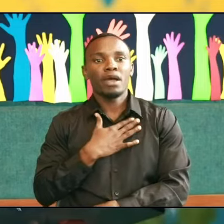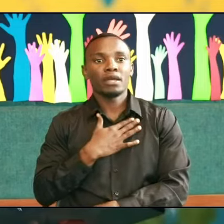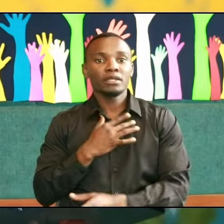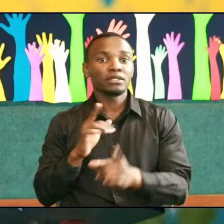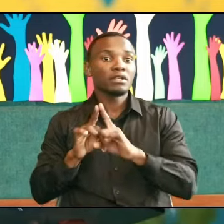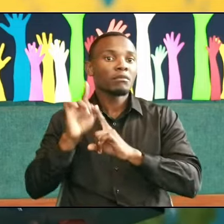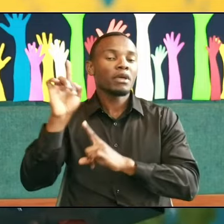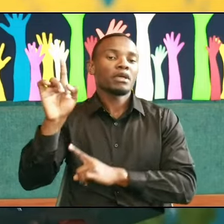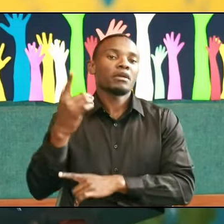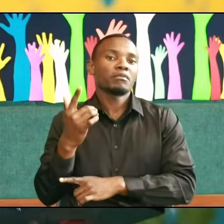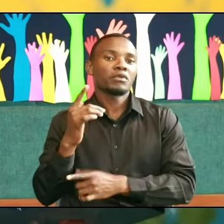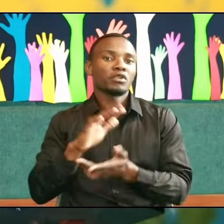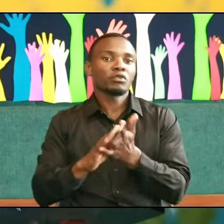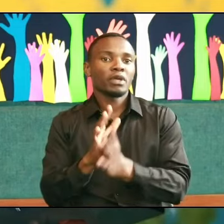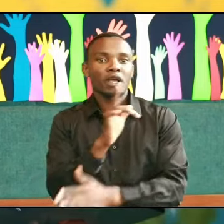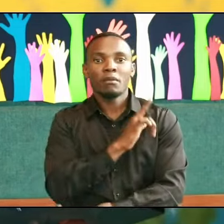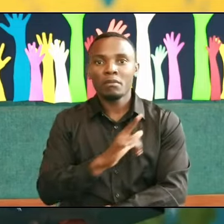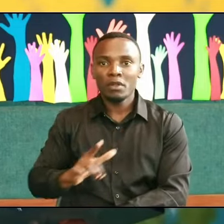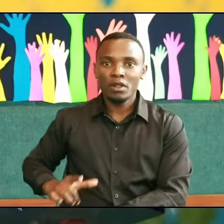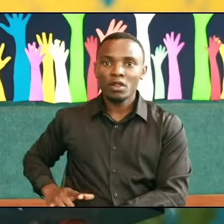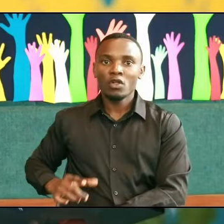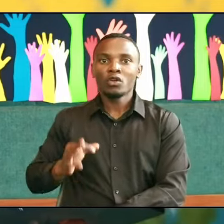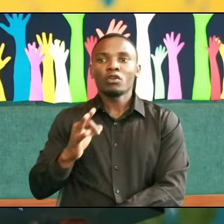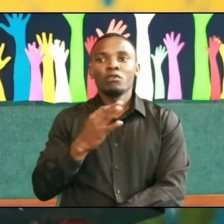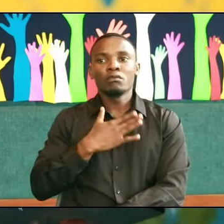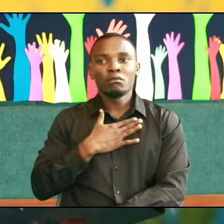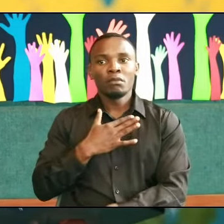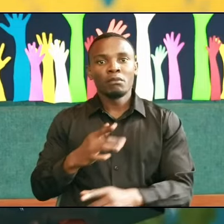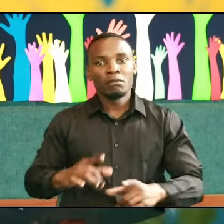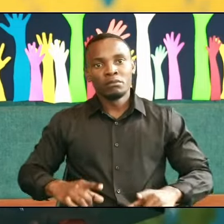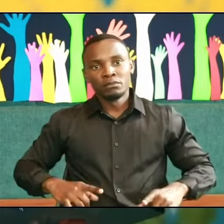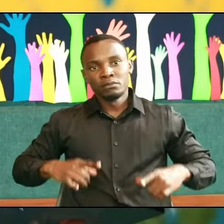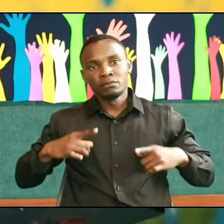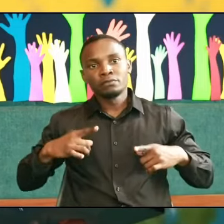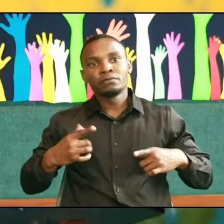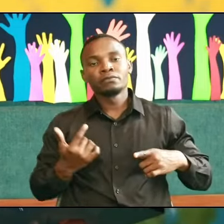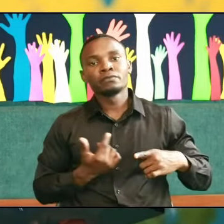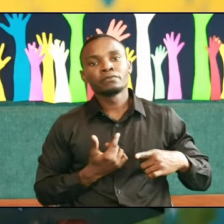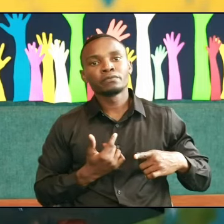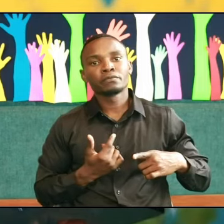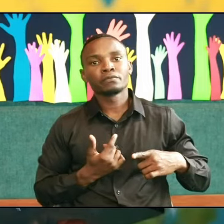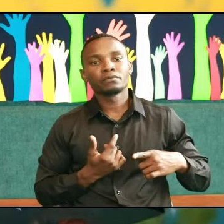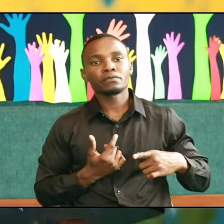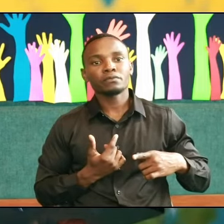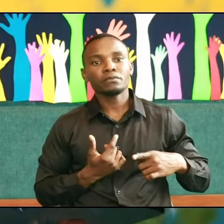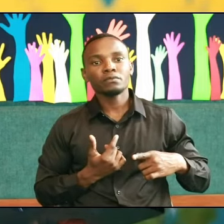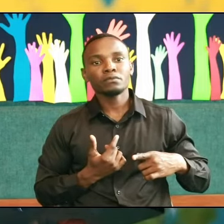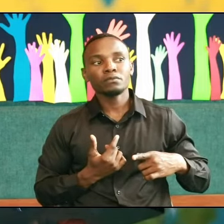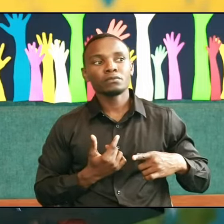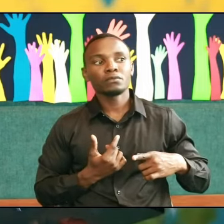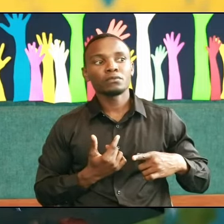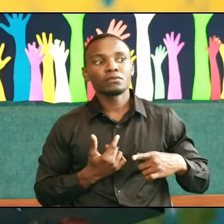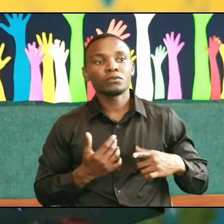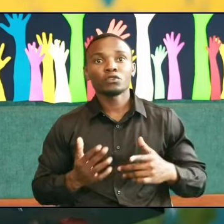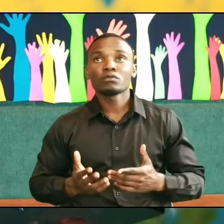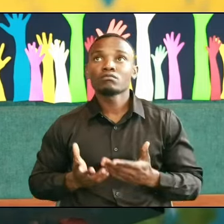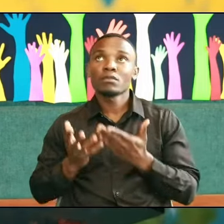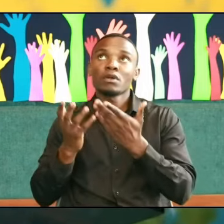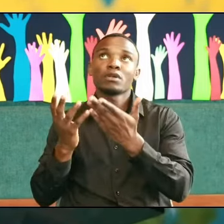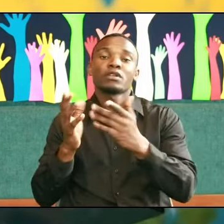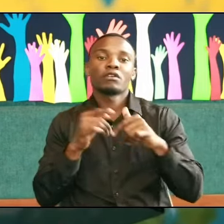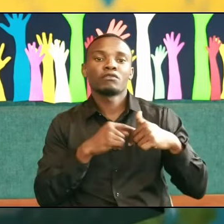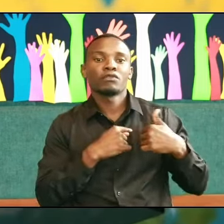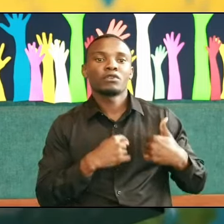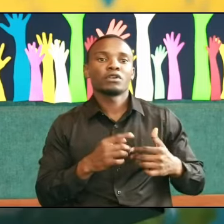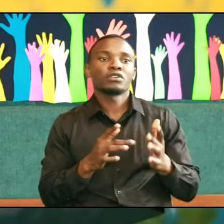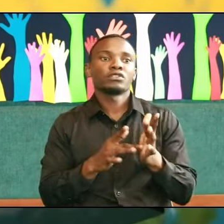my life. And if you are such this morning, give that heart to Jesus this morning. Let's